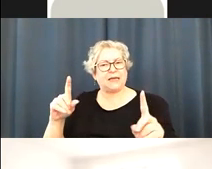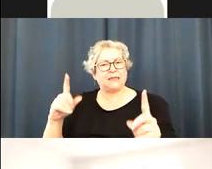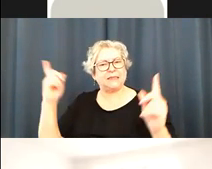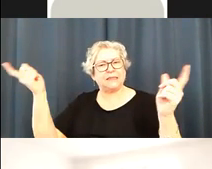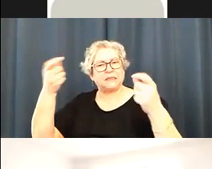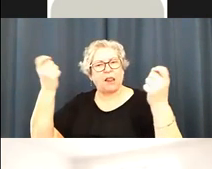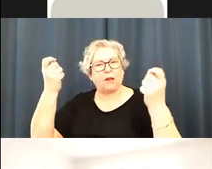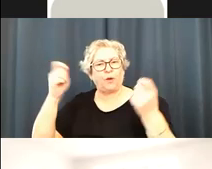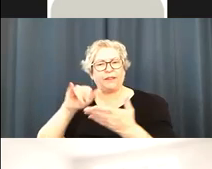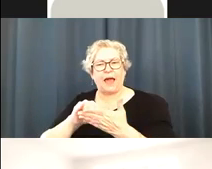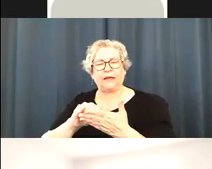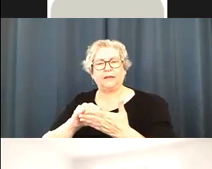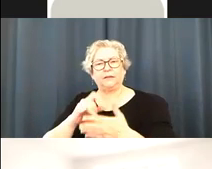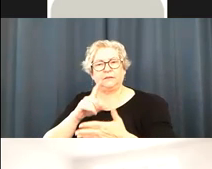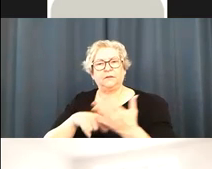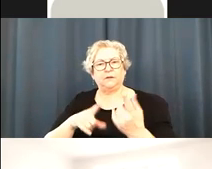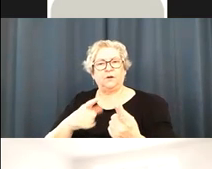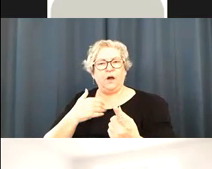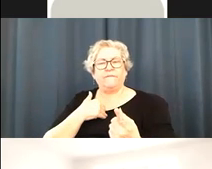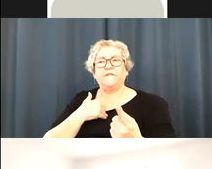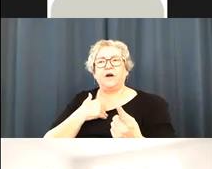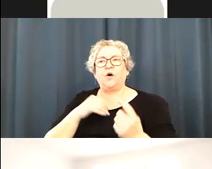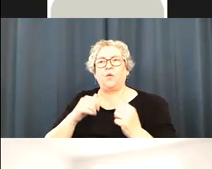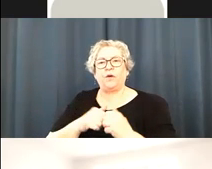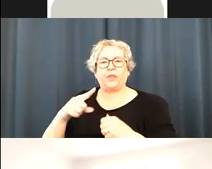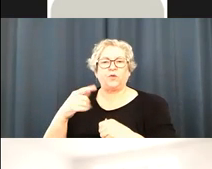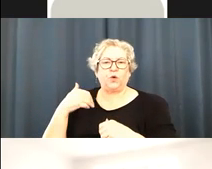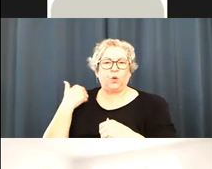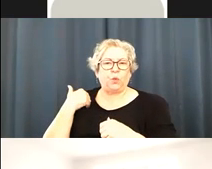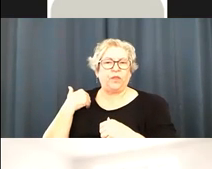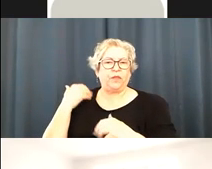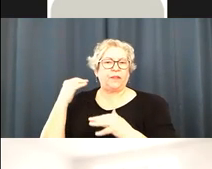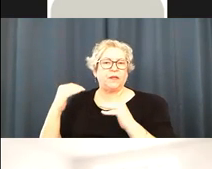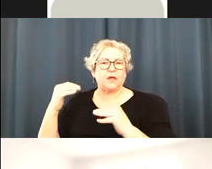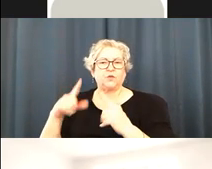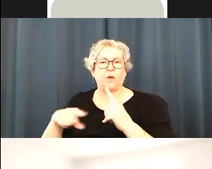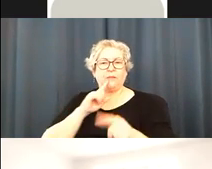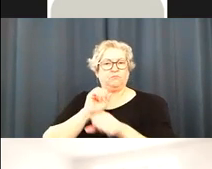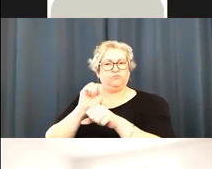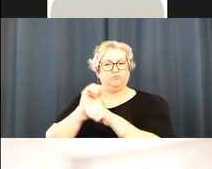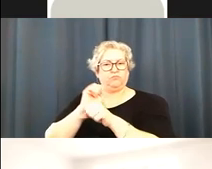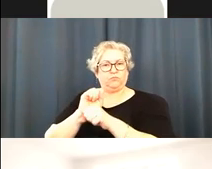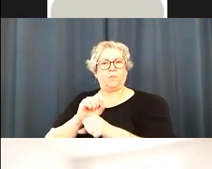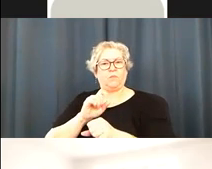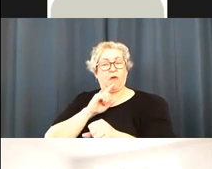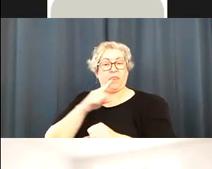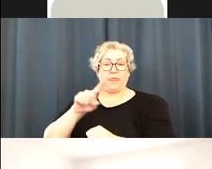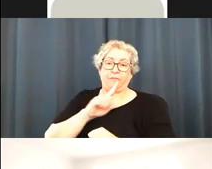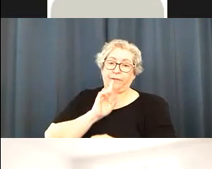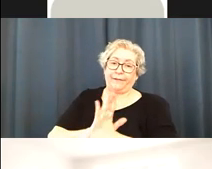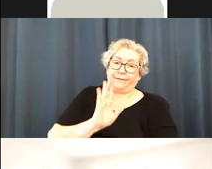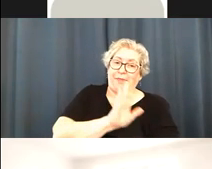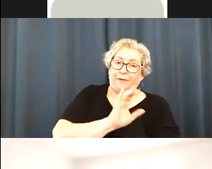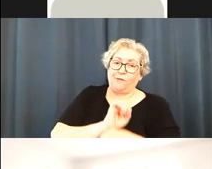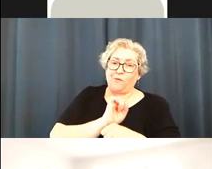that success that you have with youth and young adults when they do the work or they do something that is theirs, right? Because